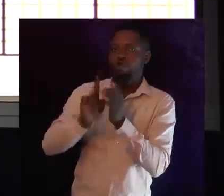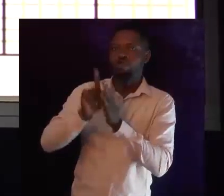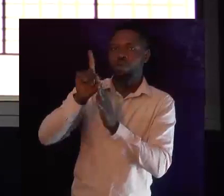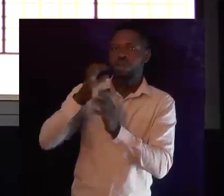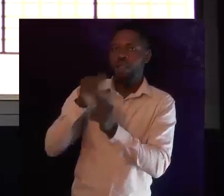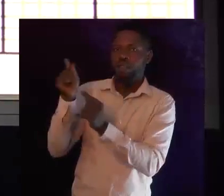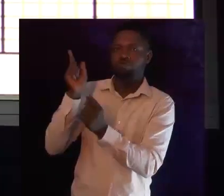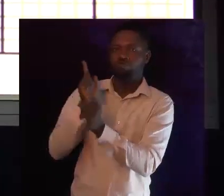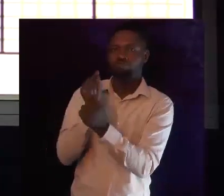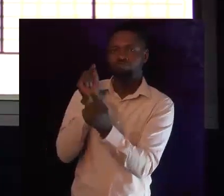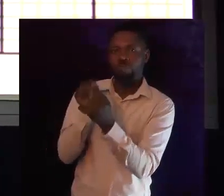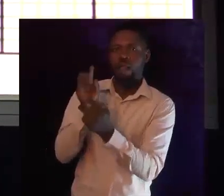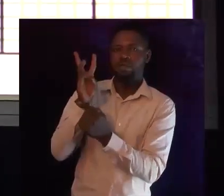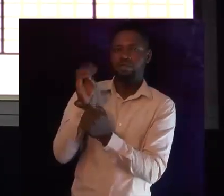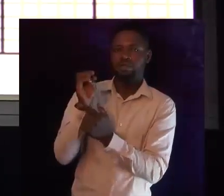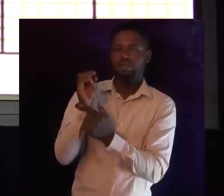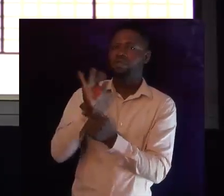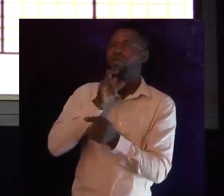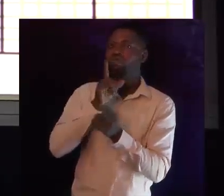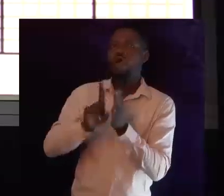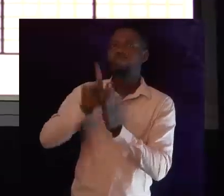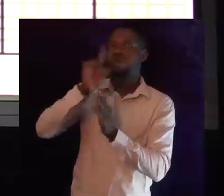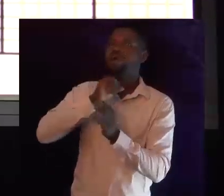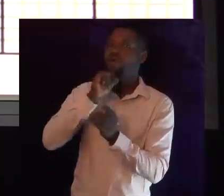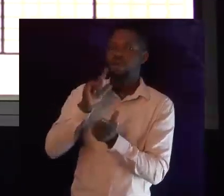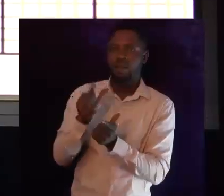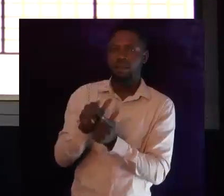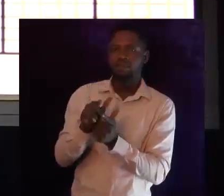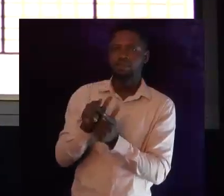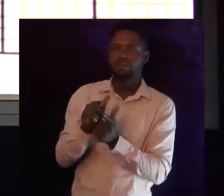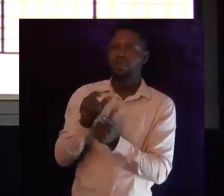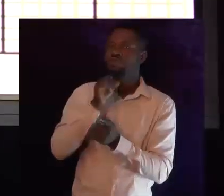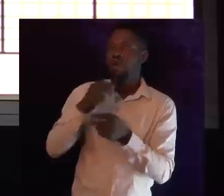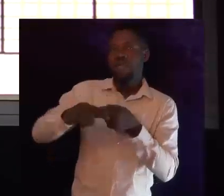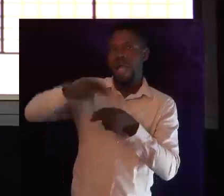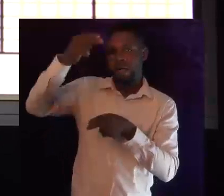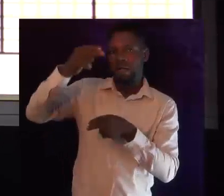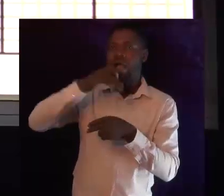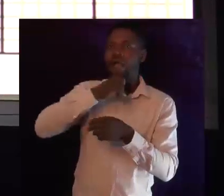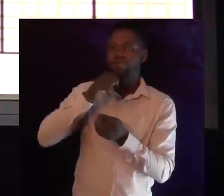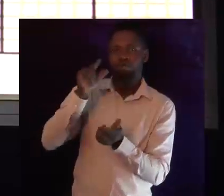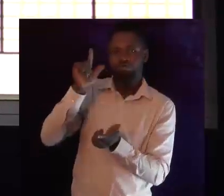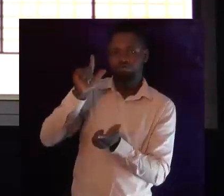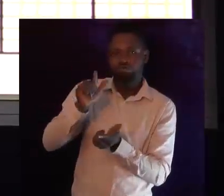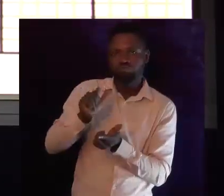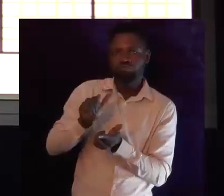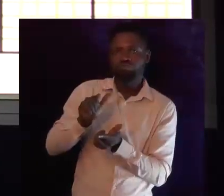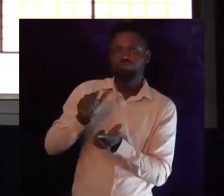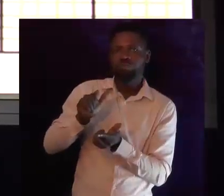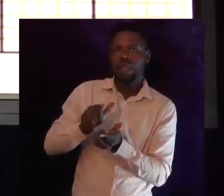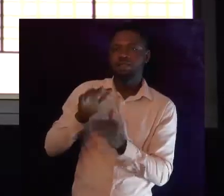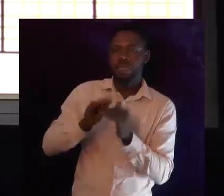not taller. And this one is exactly 60. It's not taller and it's not less. It's not higher, rather, and it's